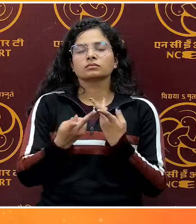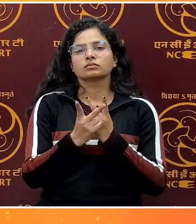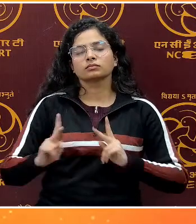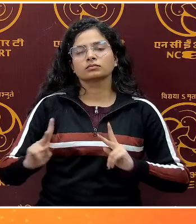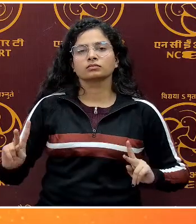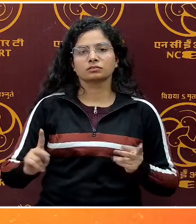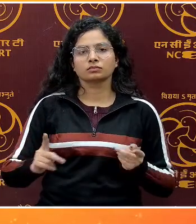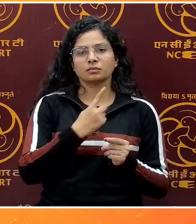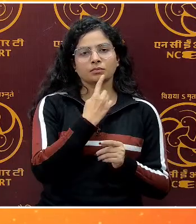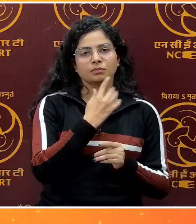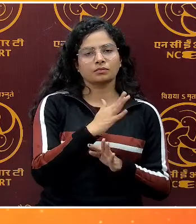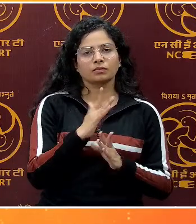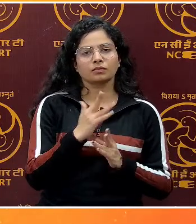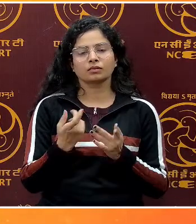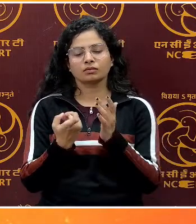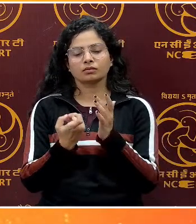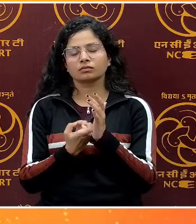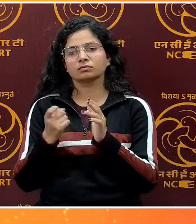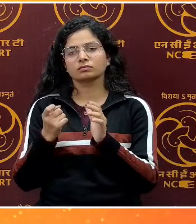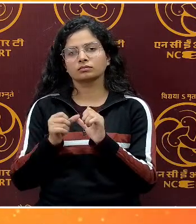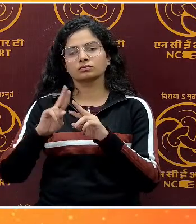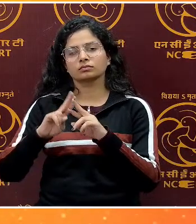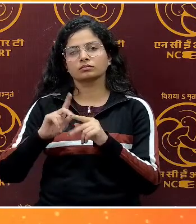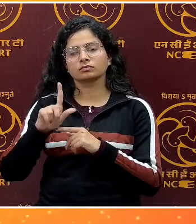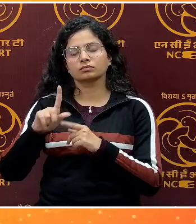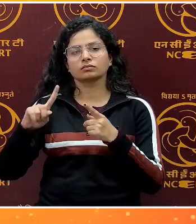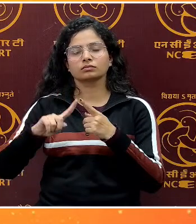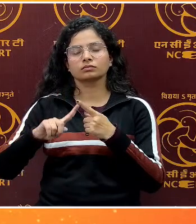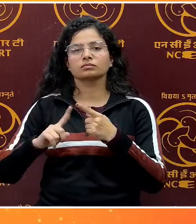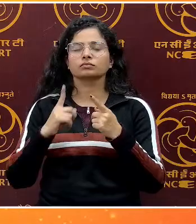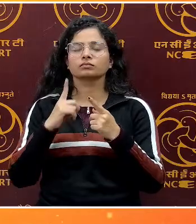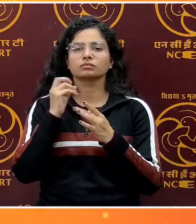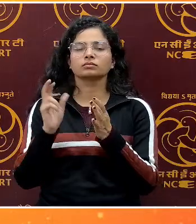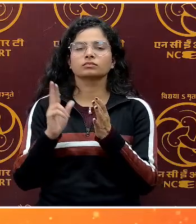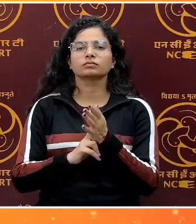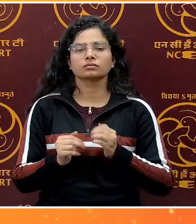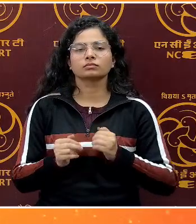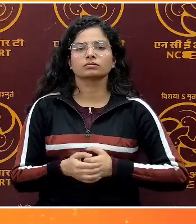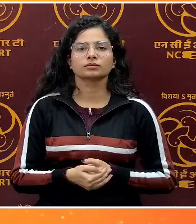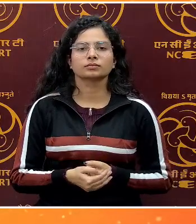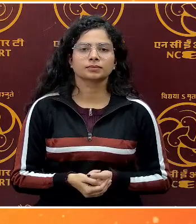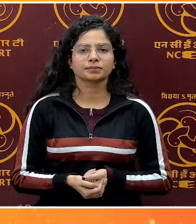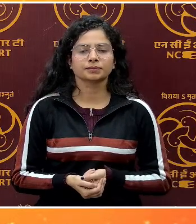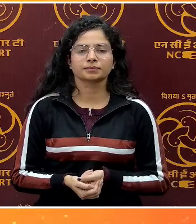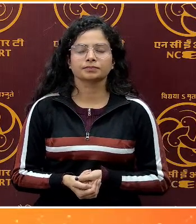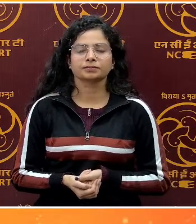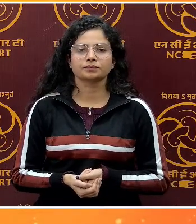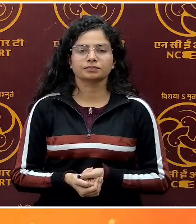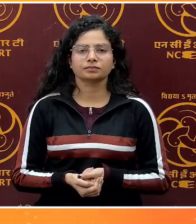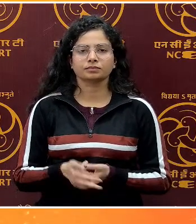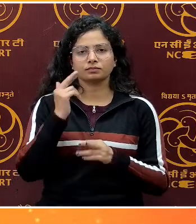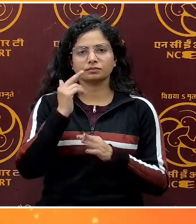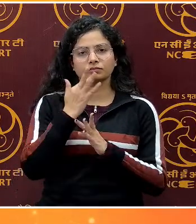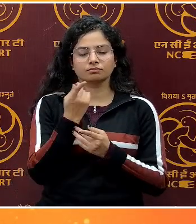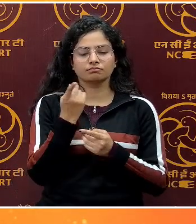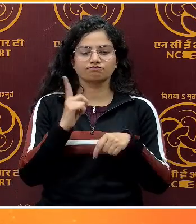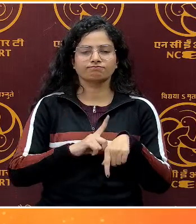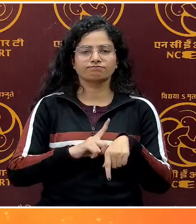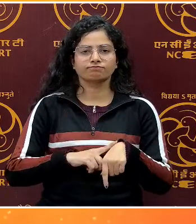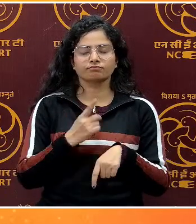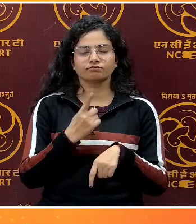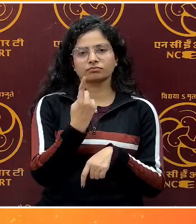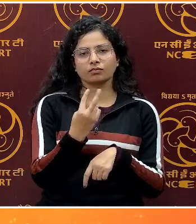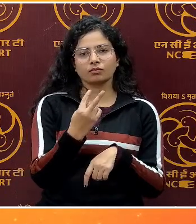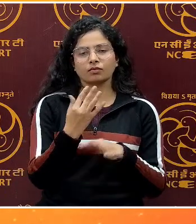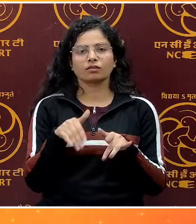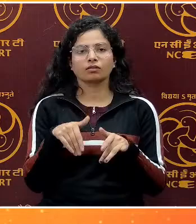between regular and irregular Right. reflections. So, because now we're left with just 1 or 2